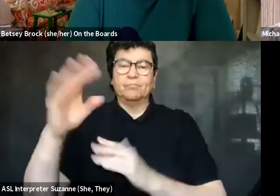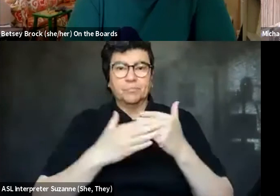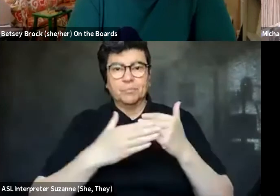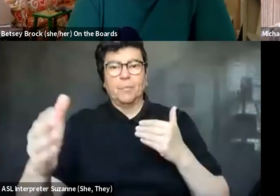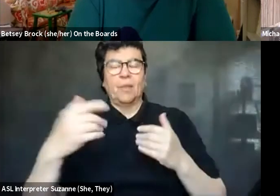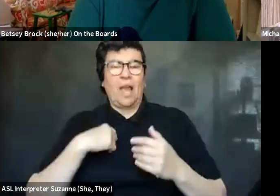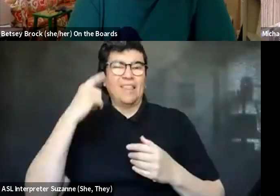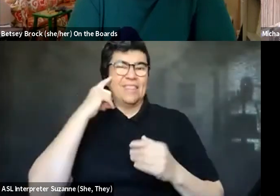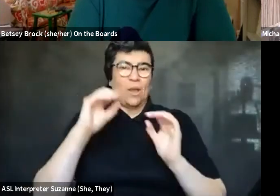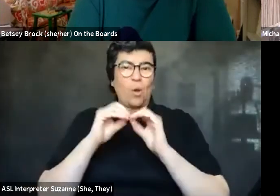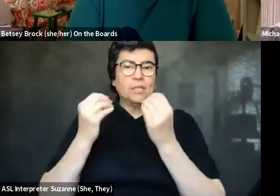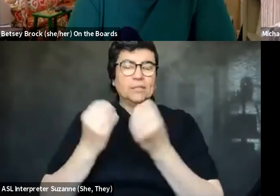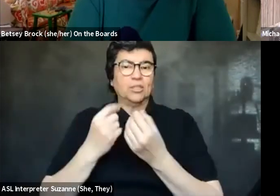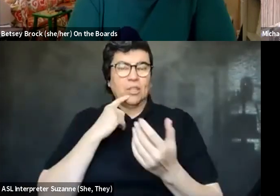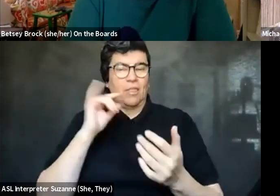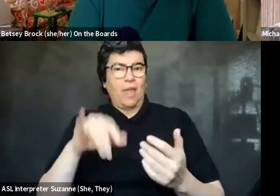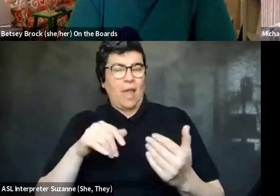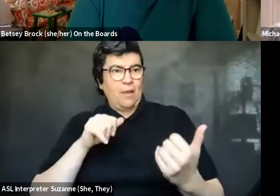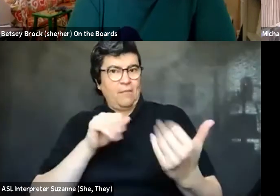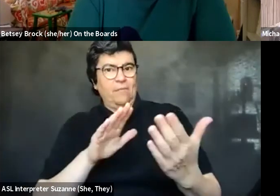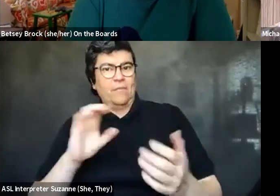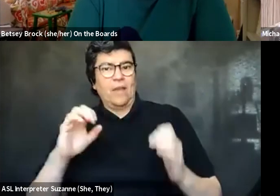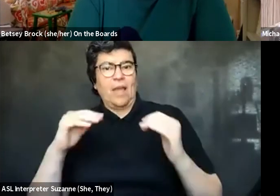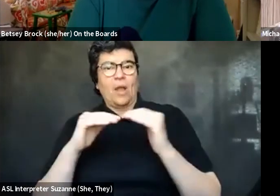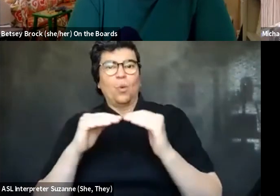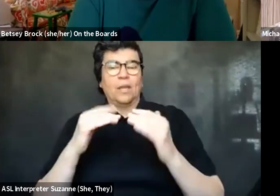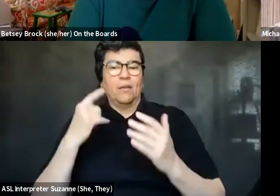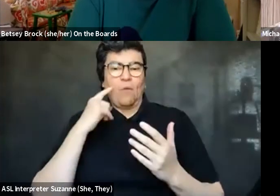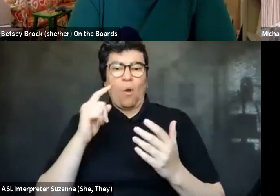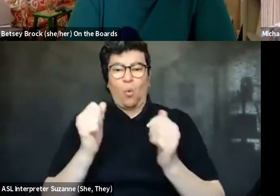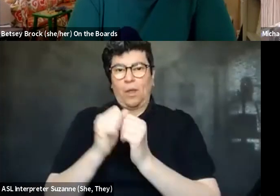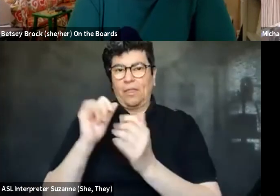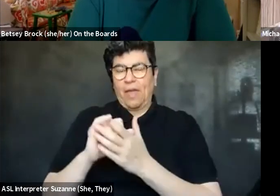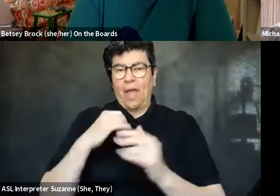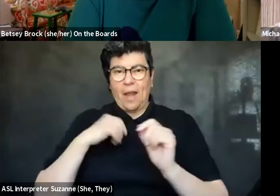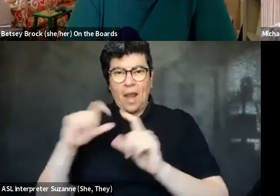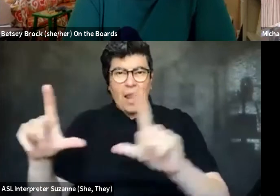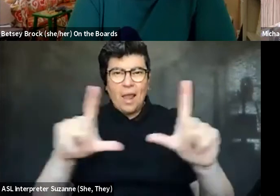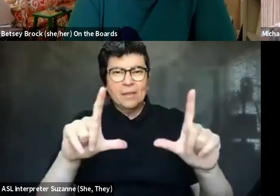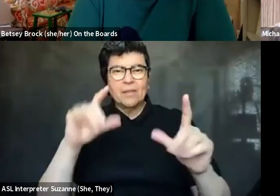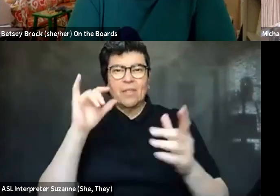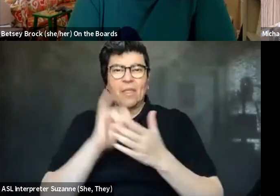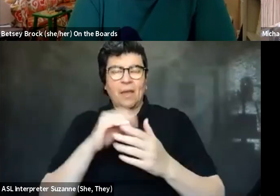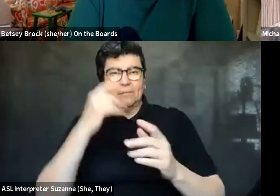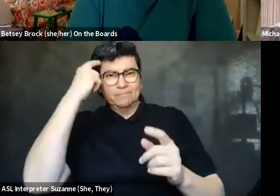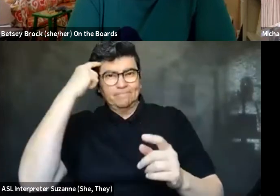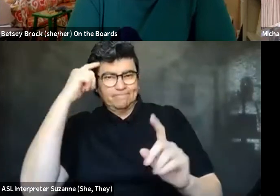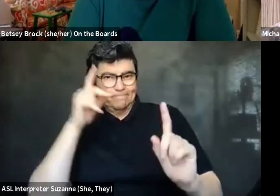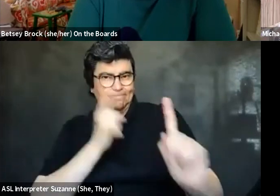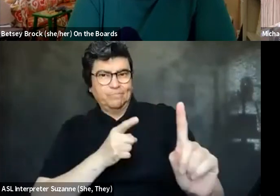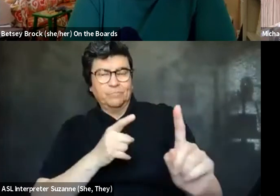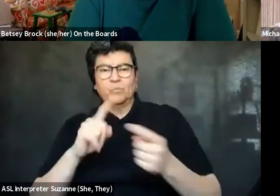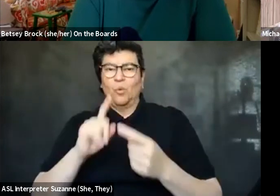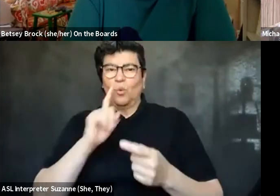that organizations are approaching equity with that lens and with that in mind is